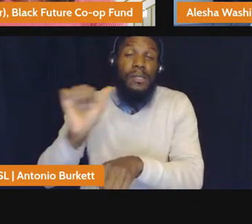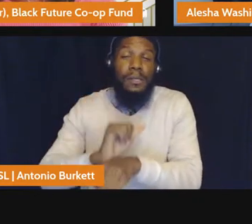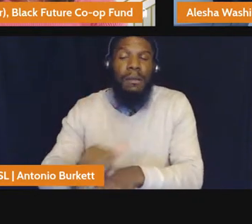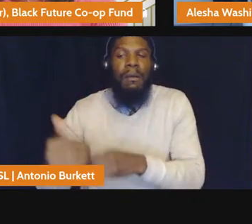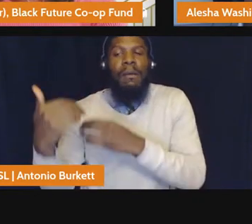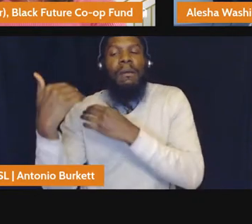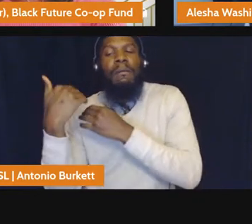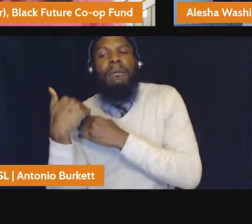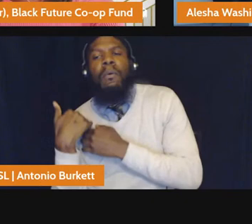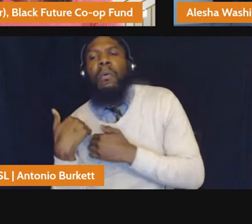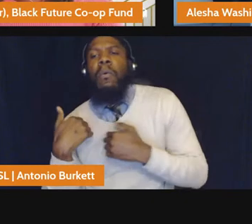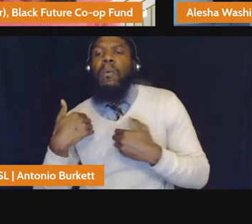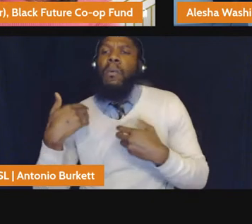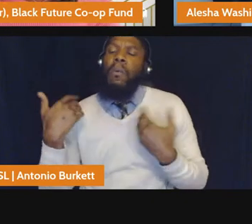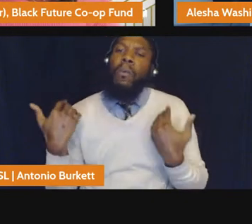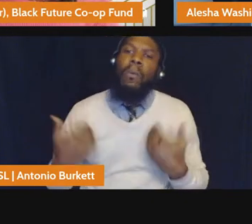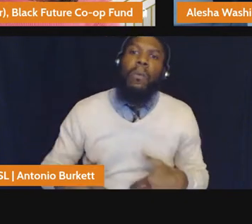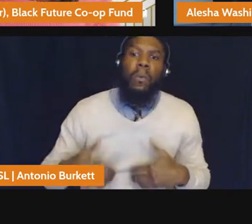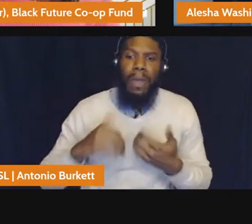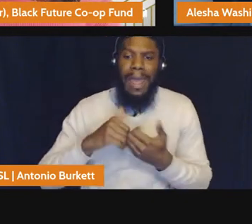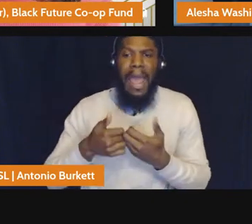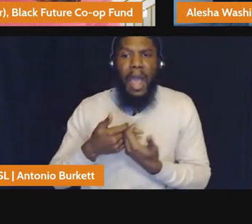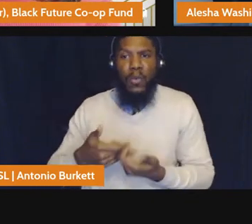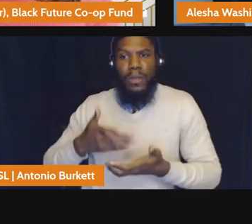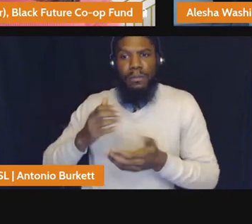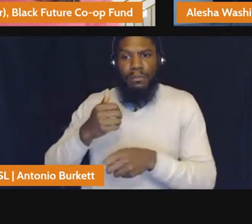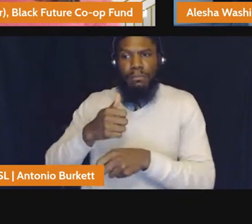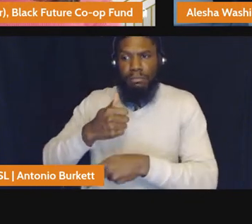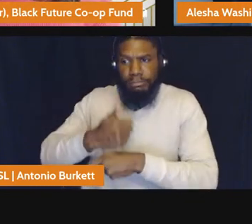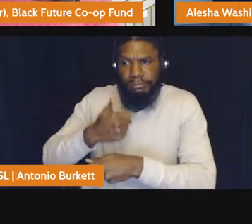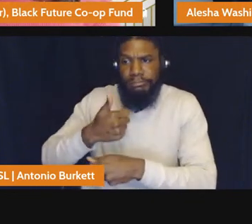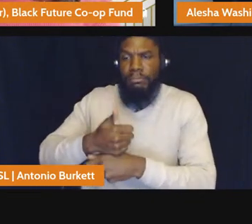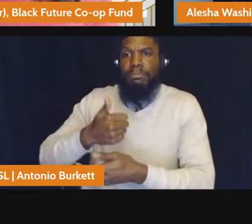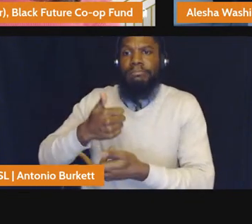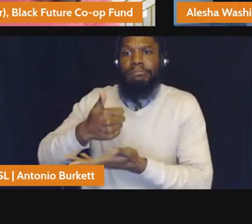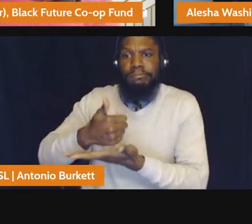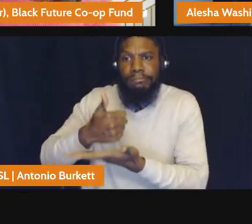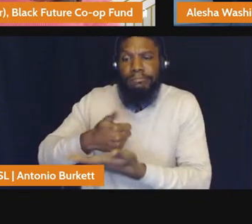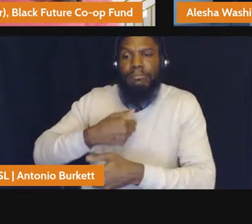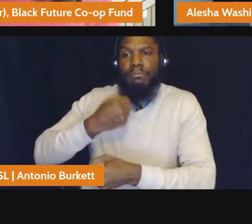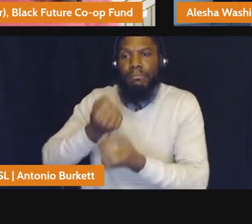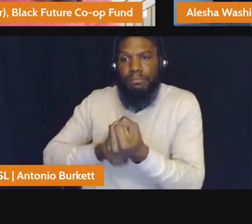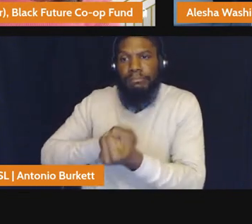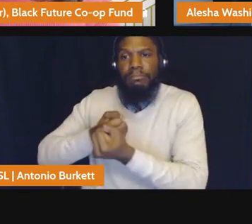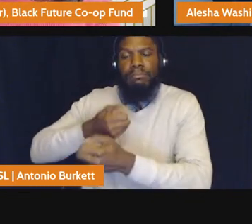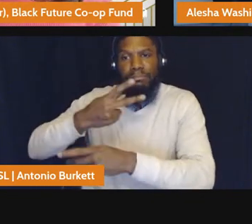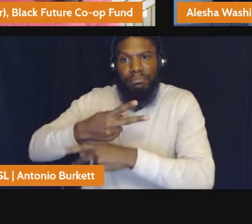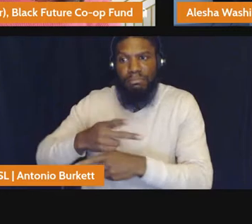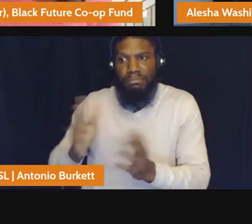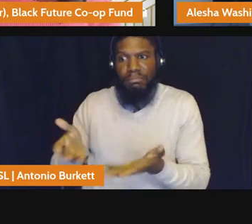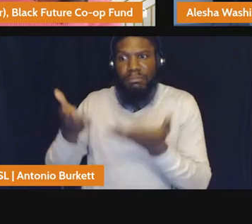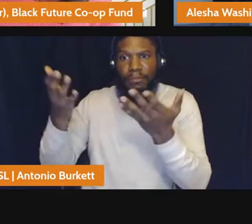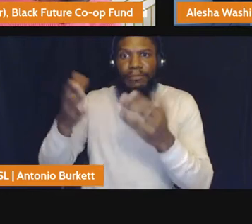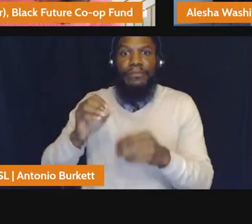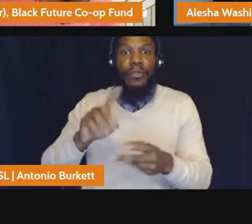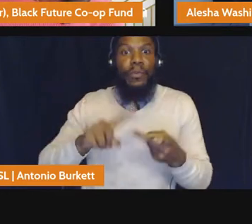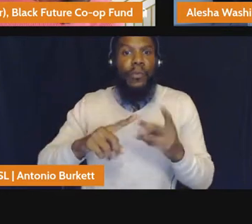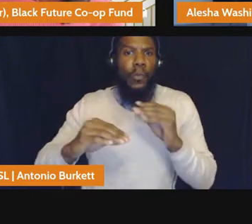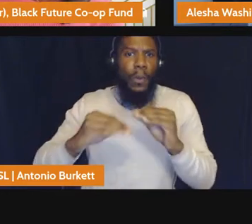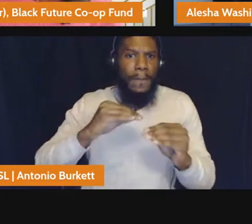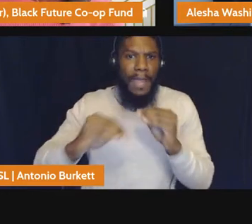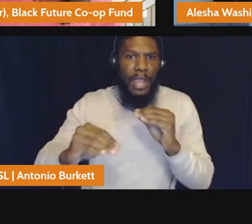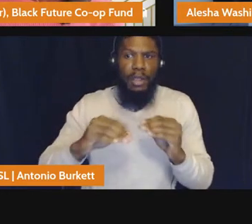right? Or repair, which has been an effort to center reparations as a conversation within Seattle Foundation about how do we